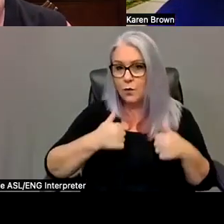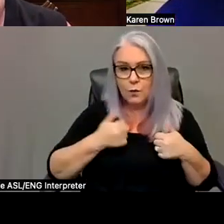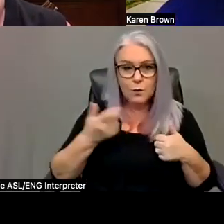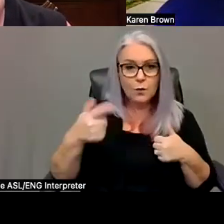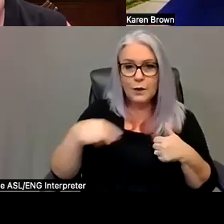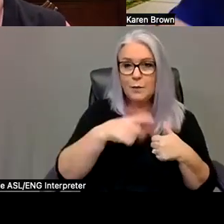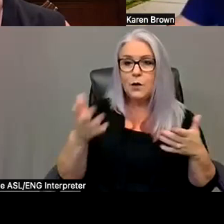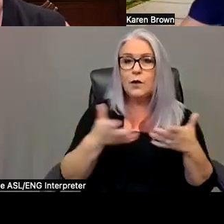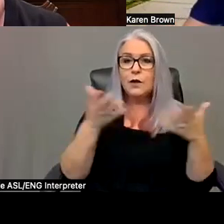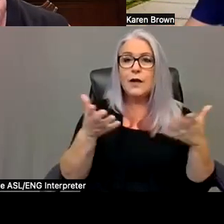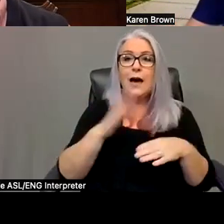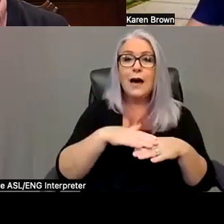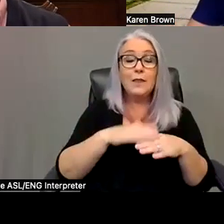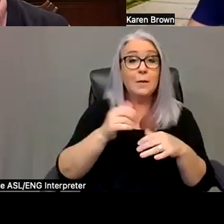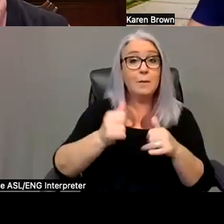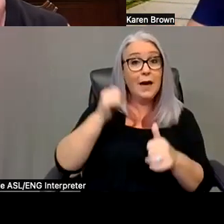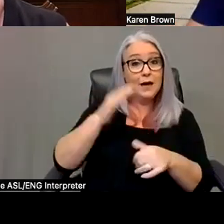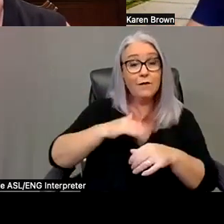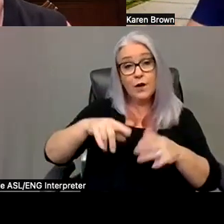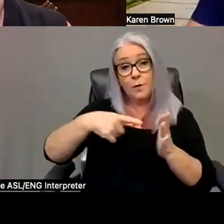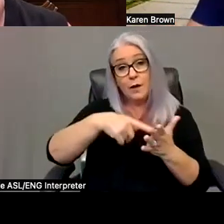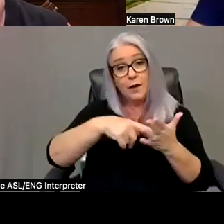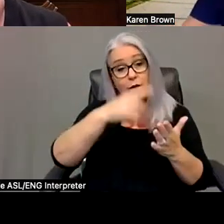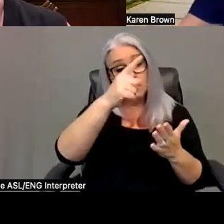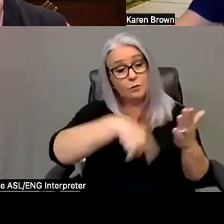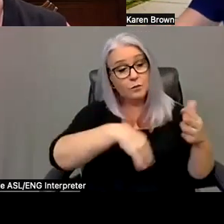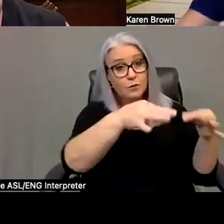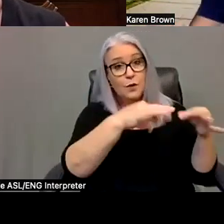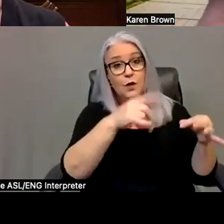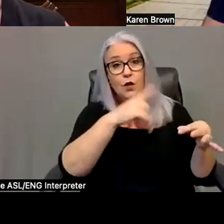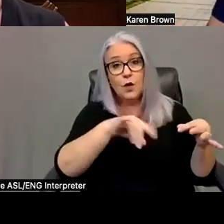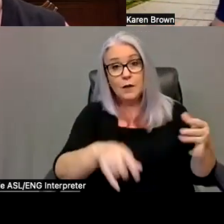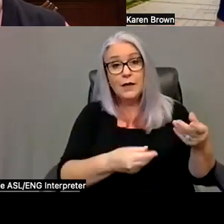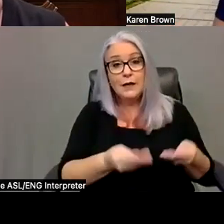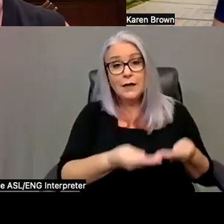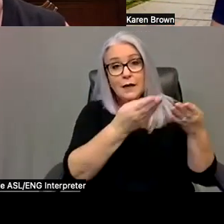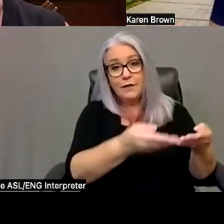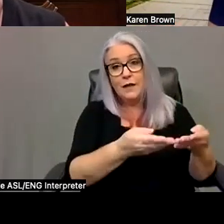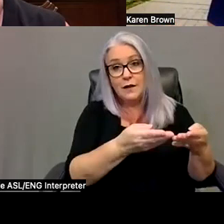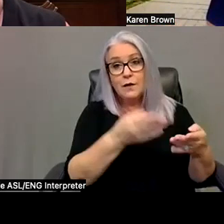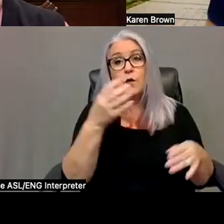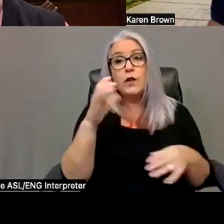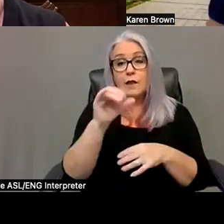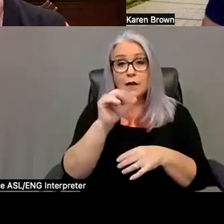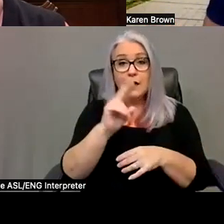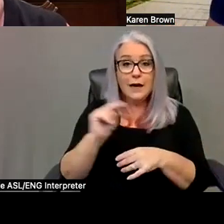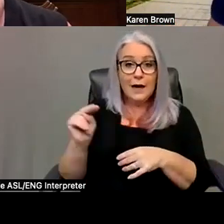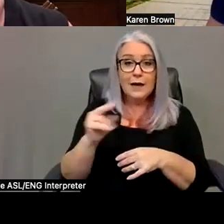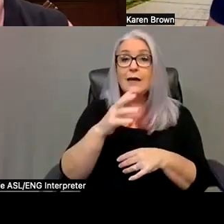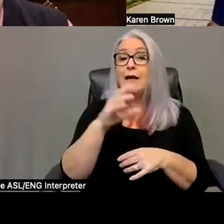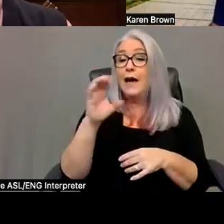of their Con Ed bill, in the top left-hand corner, it says, you are being supplied by Constellation Energy, which is green